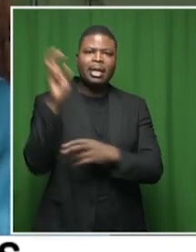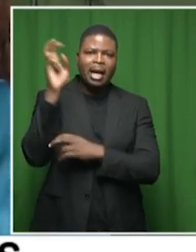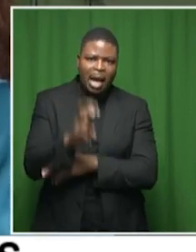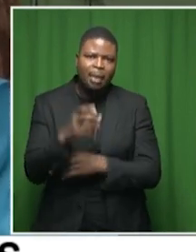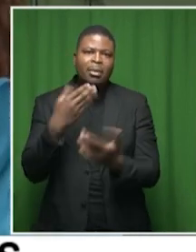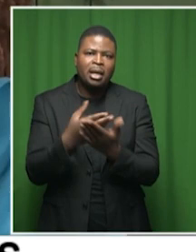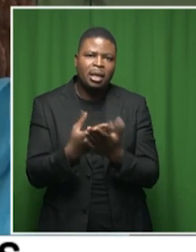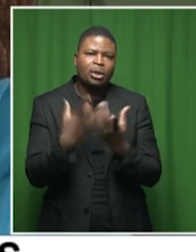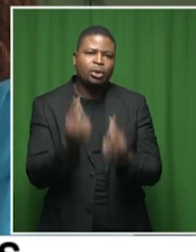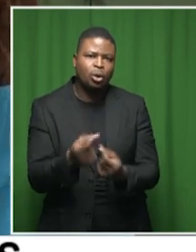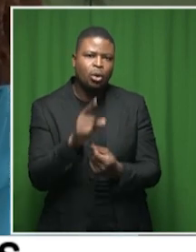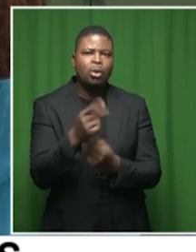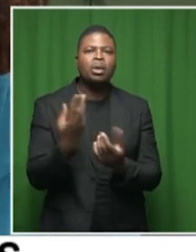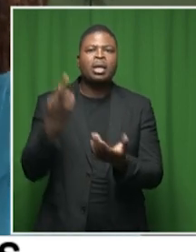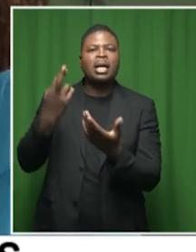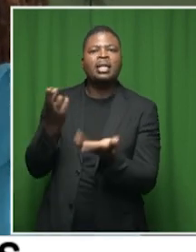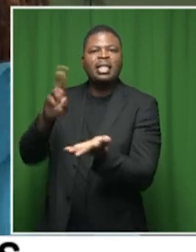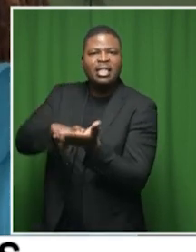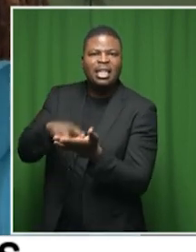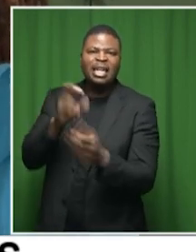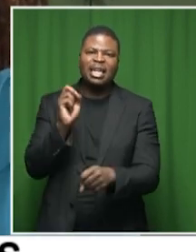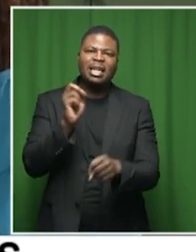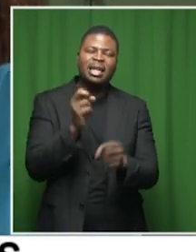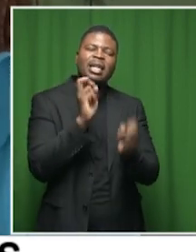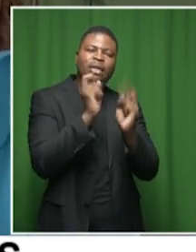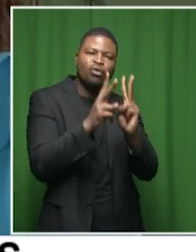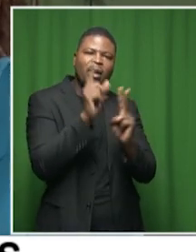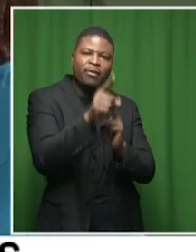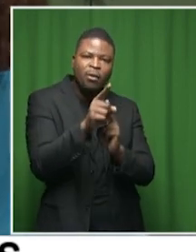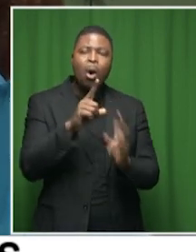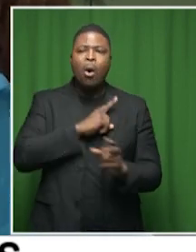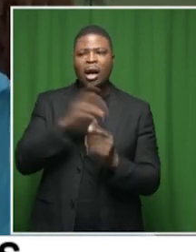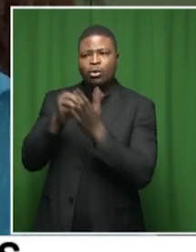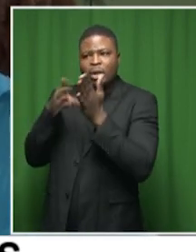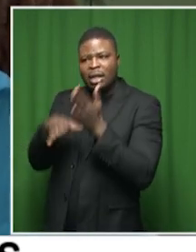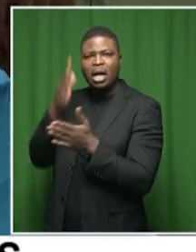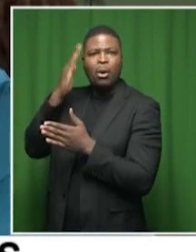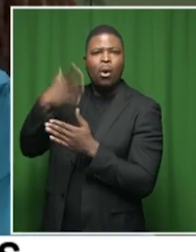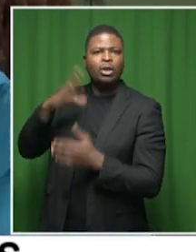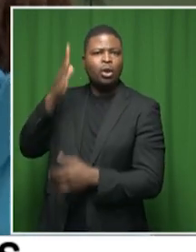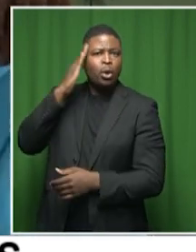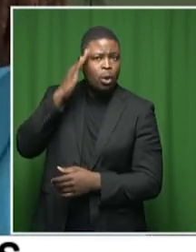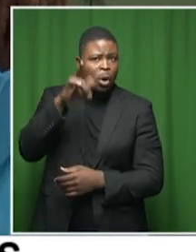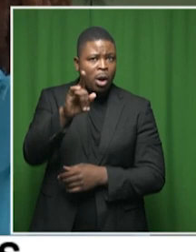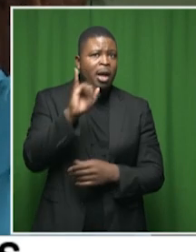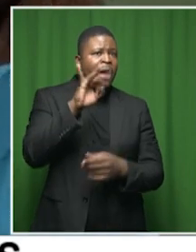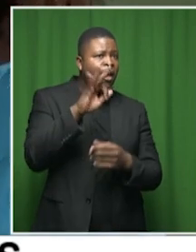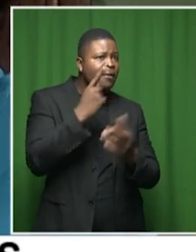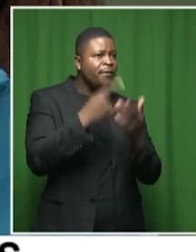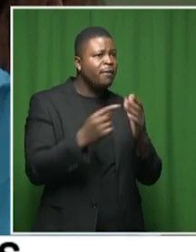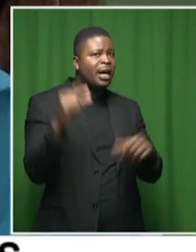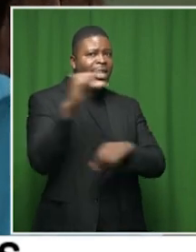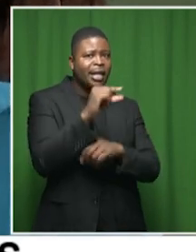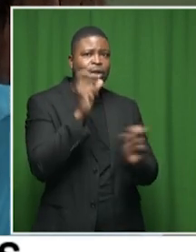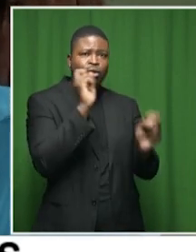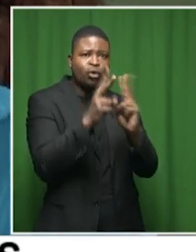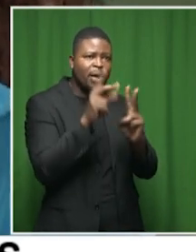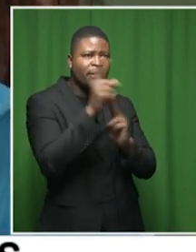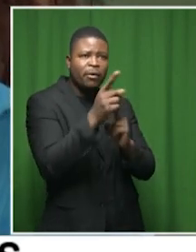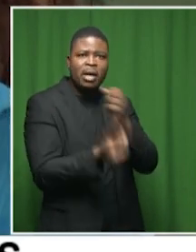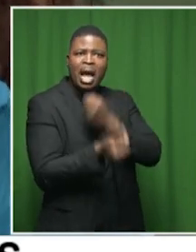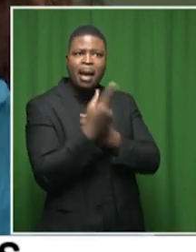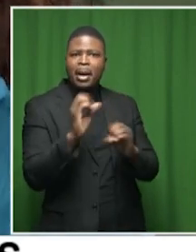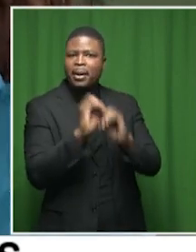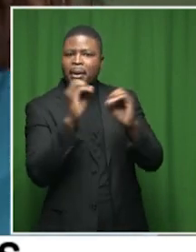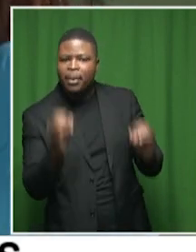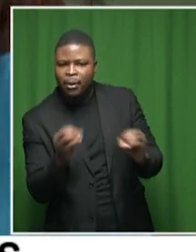seen registered are grade 12, because they want to know, if they don't go to university, what else they should be doing in